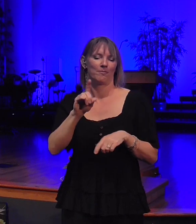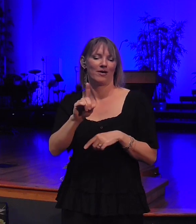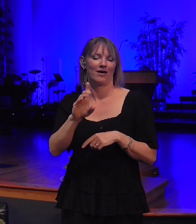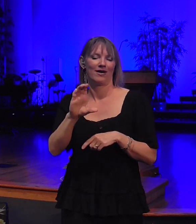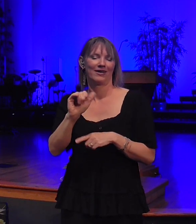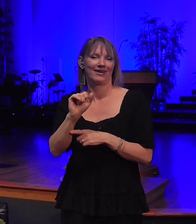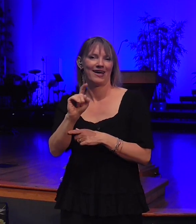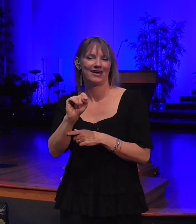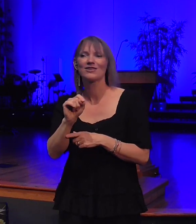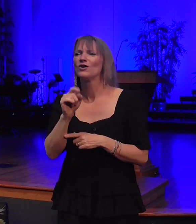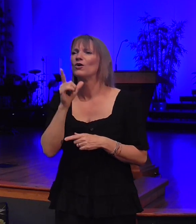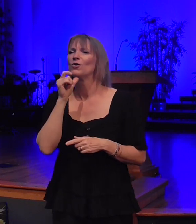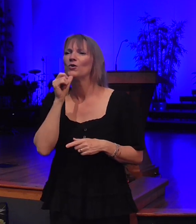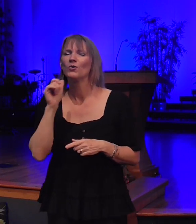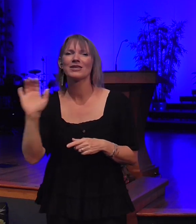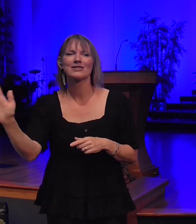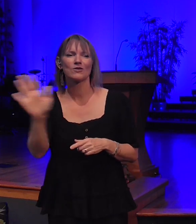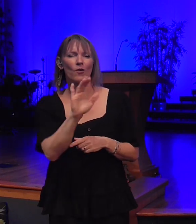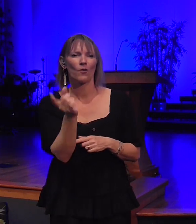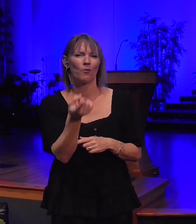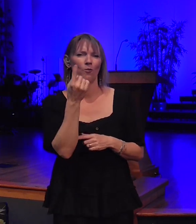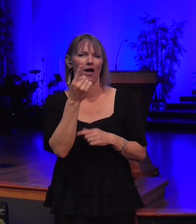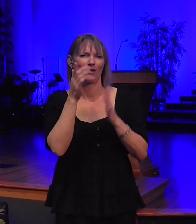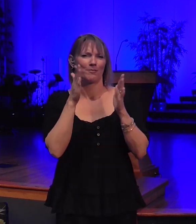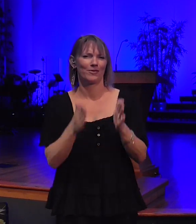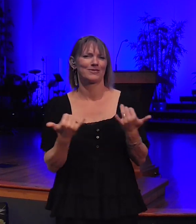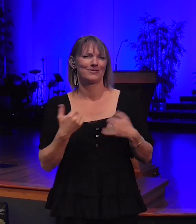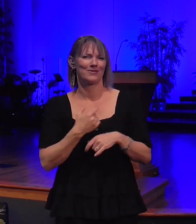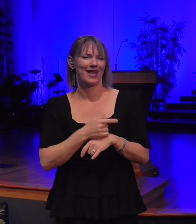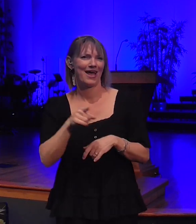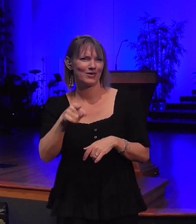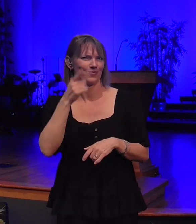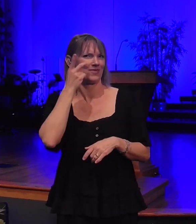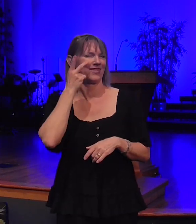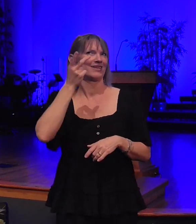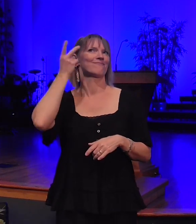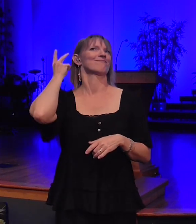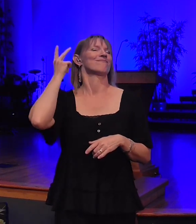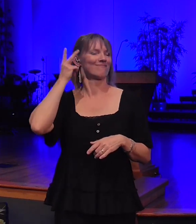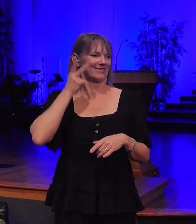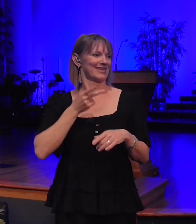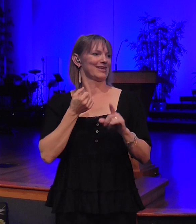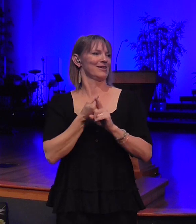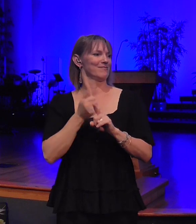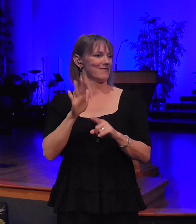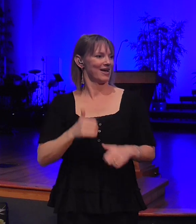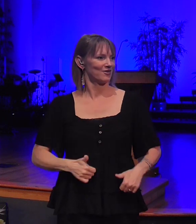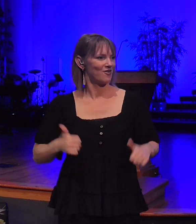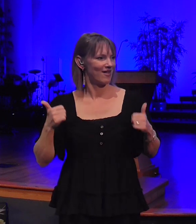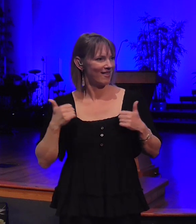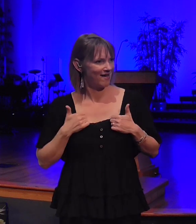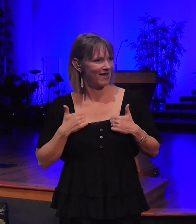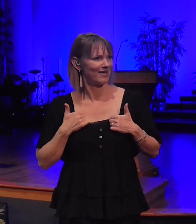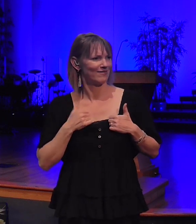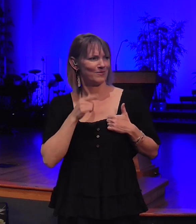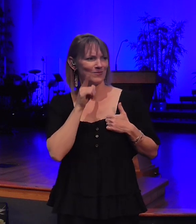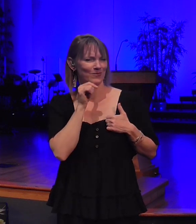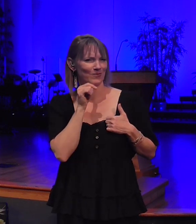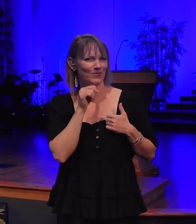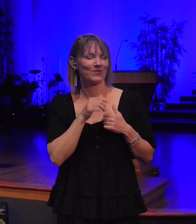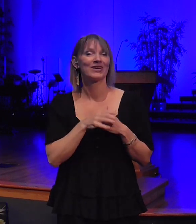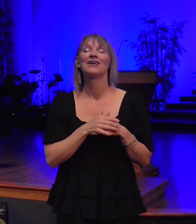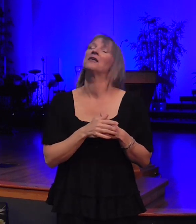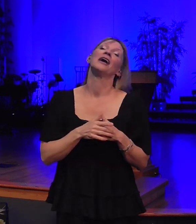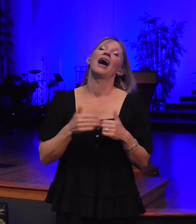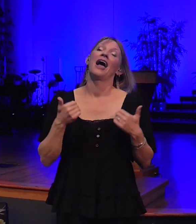Who would be your one person today that you would think about the impact that they had on your life? I have a